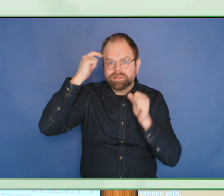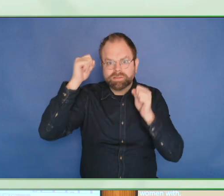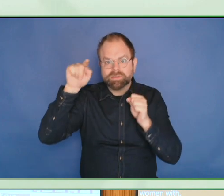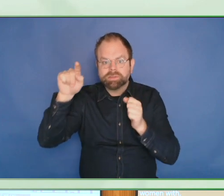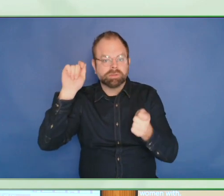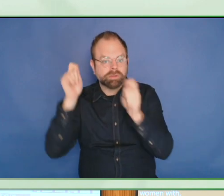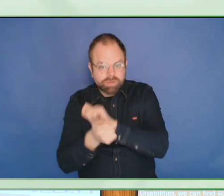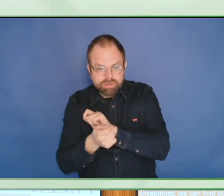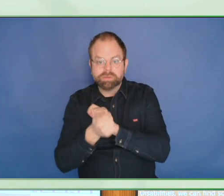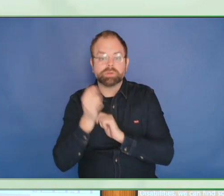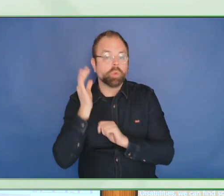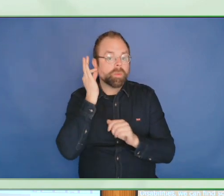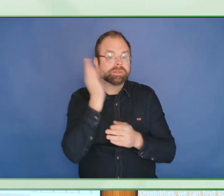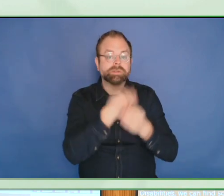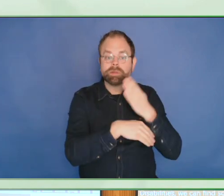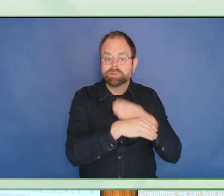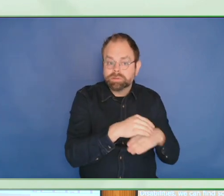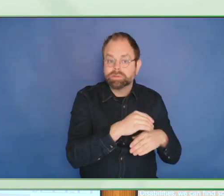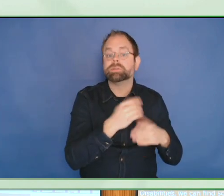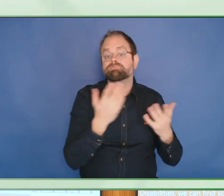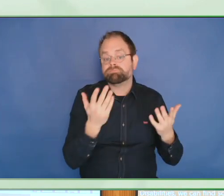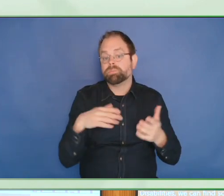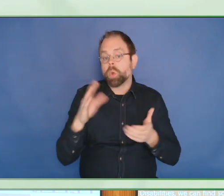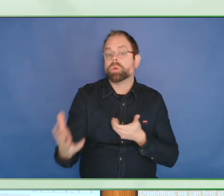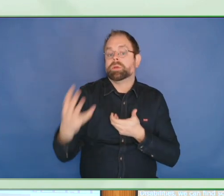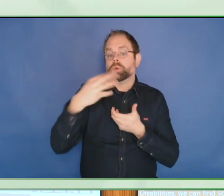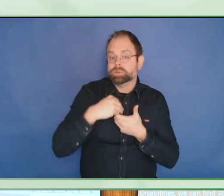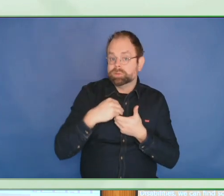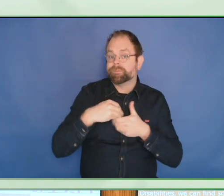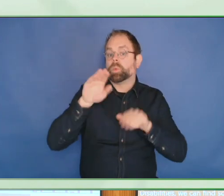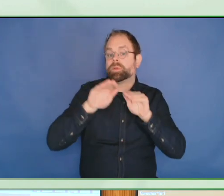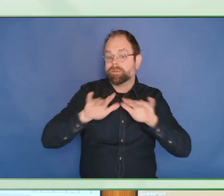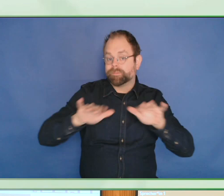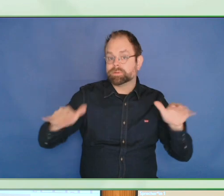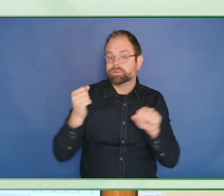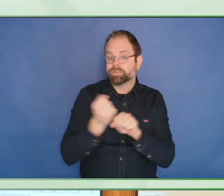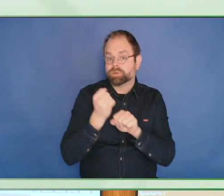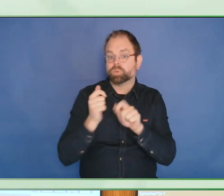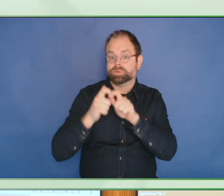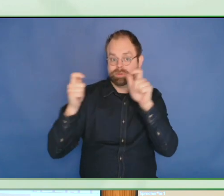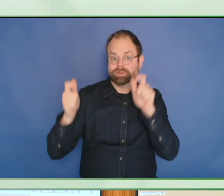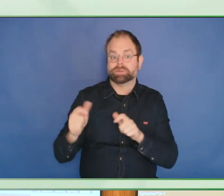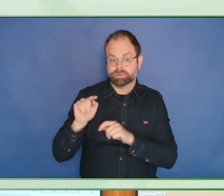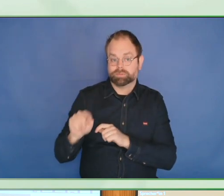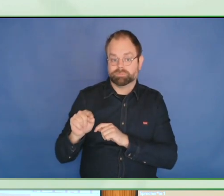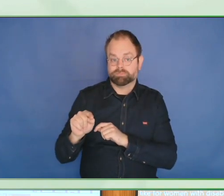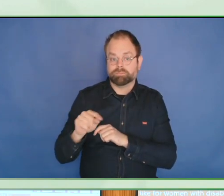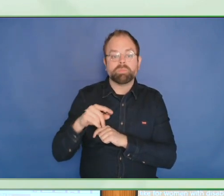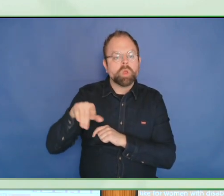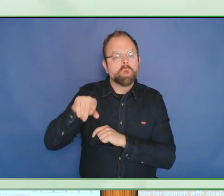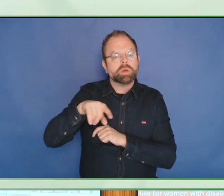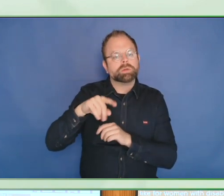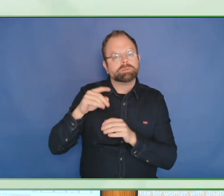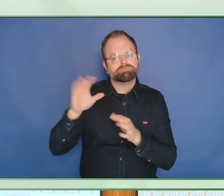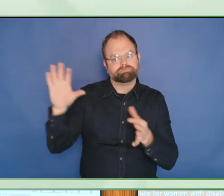Just to kind of go over the global landscape of what this looks like for women with disabilities, it actually has no boundaries. There are, of